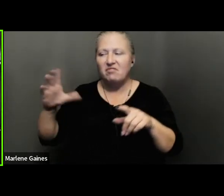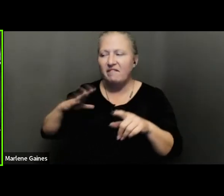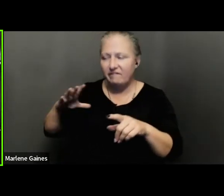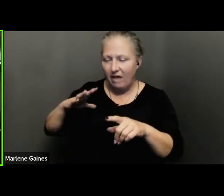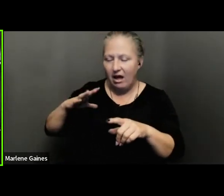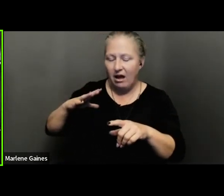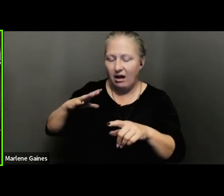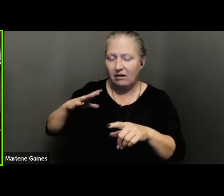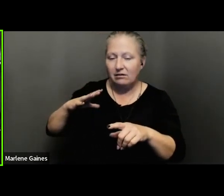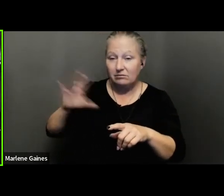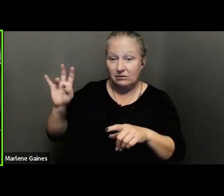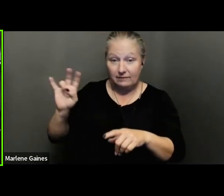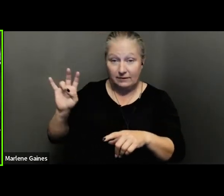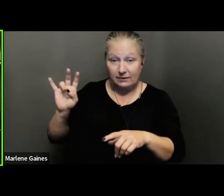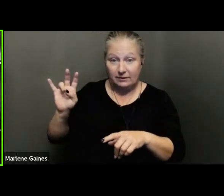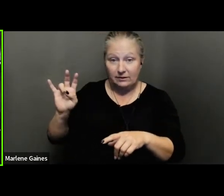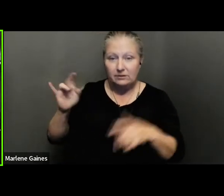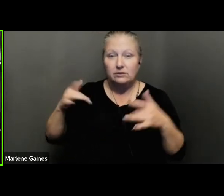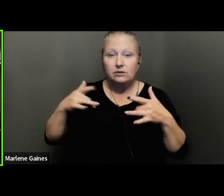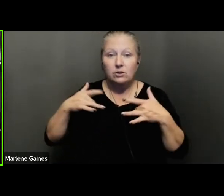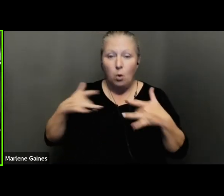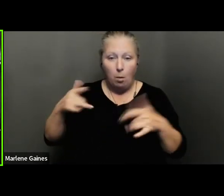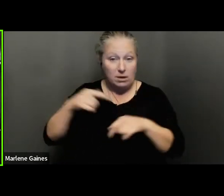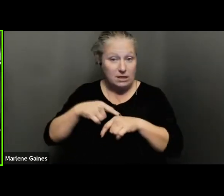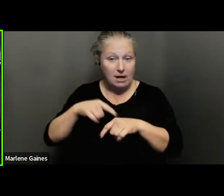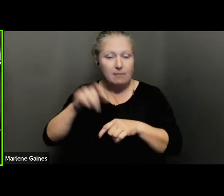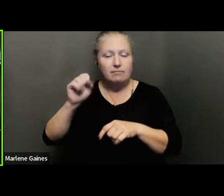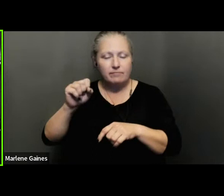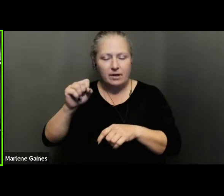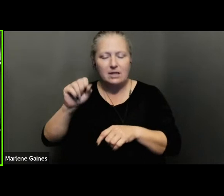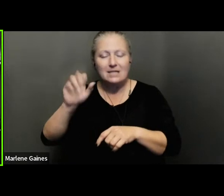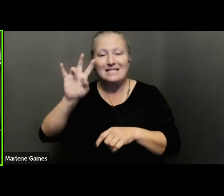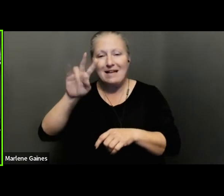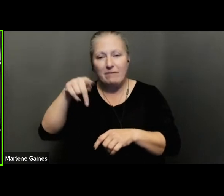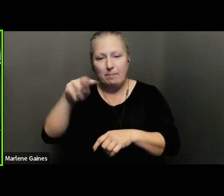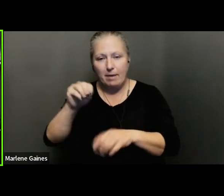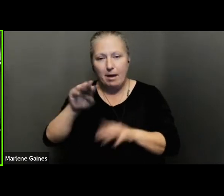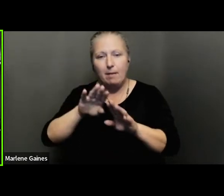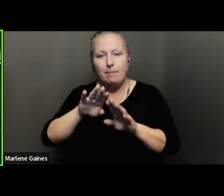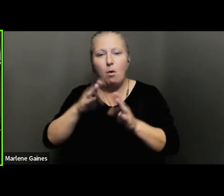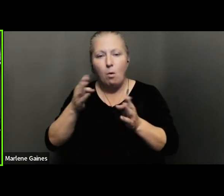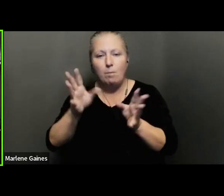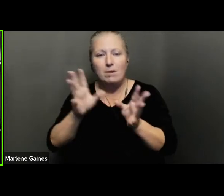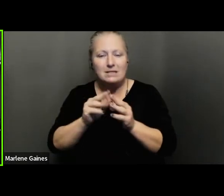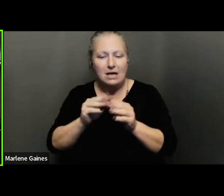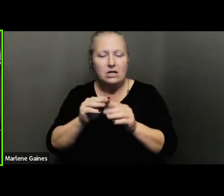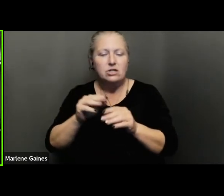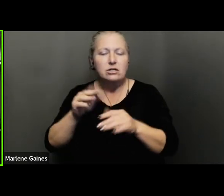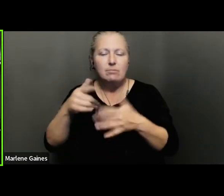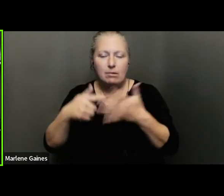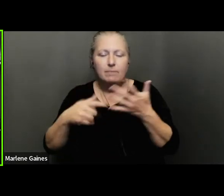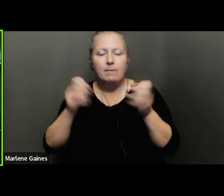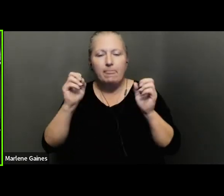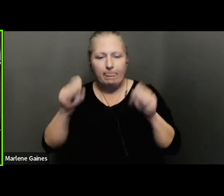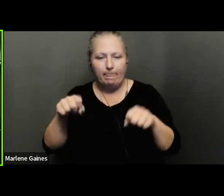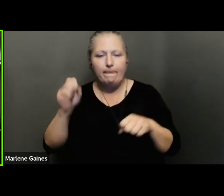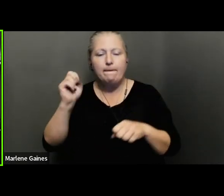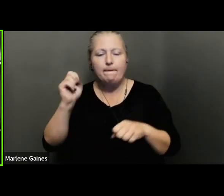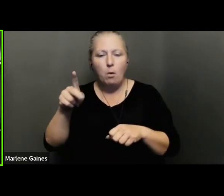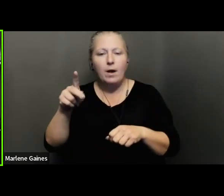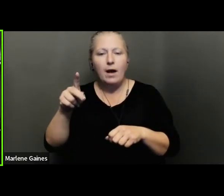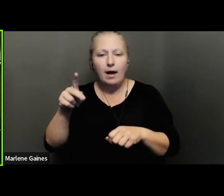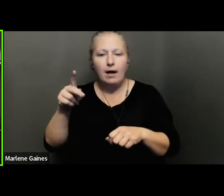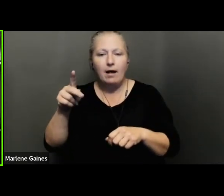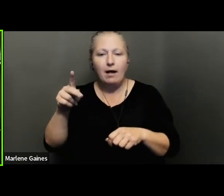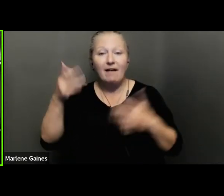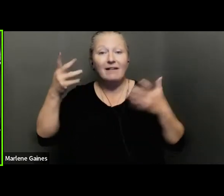7. Yeah, normal time. Normal time. Yep. 7 p.m. open 7 session. p.m. We'll open talk session. about when We'll talk closed closed session. when. Mhm. Yes. Okay. So we I did